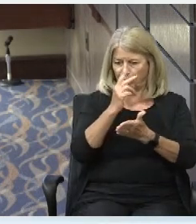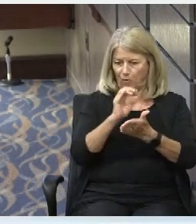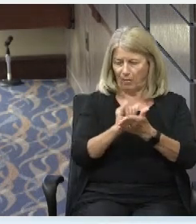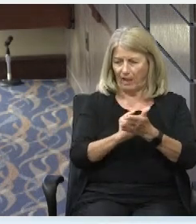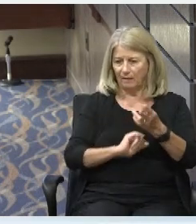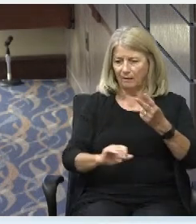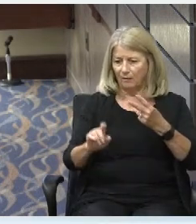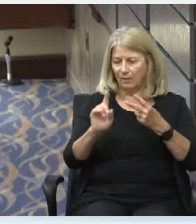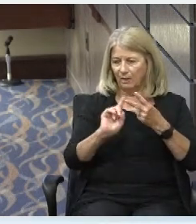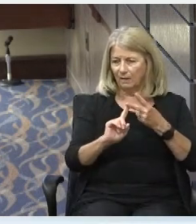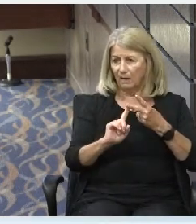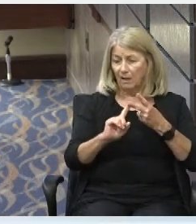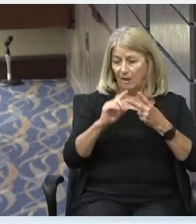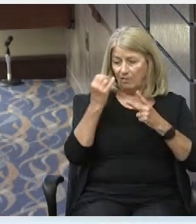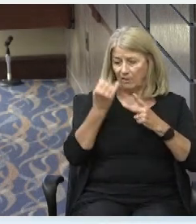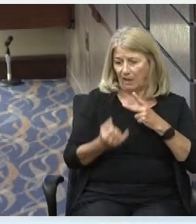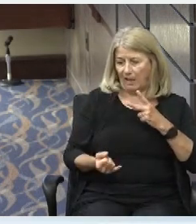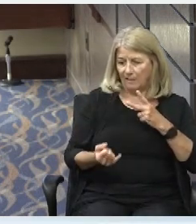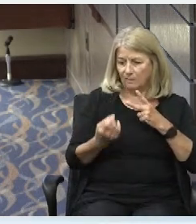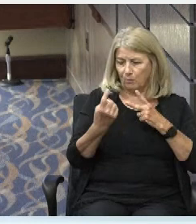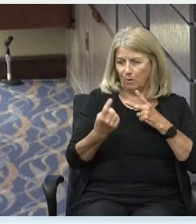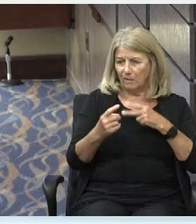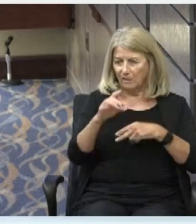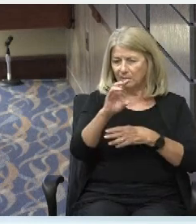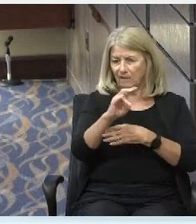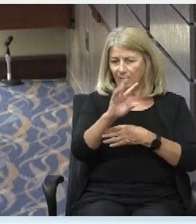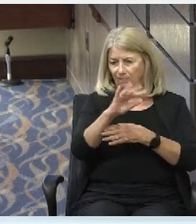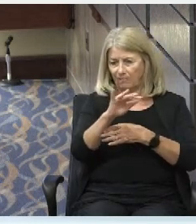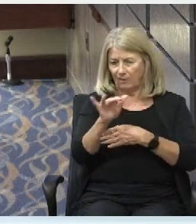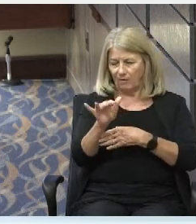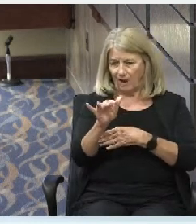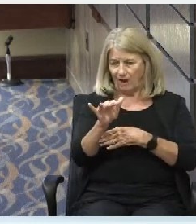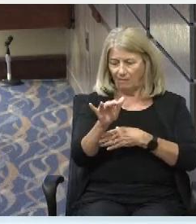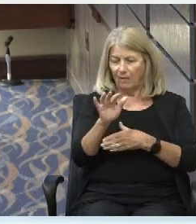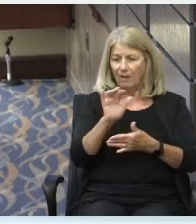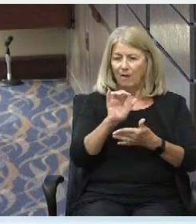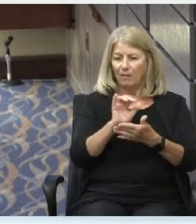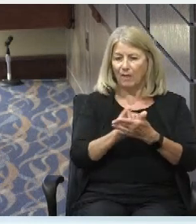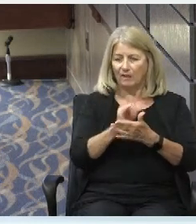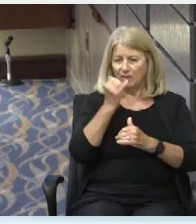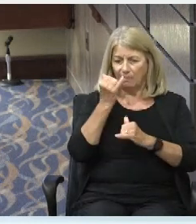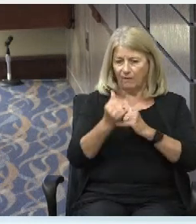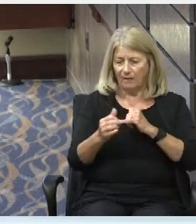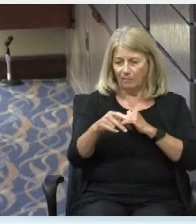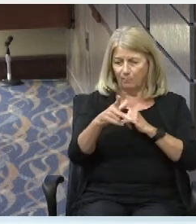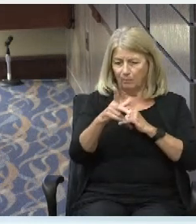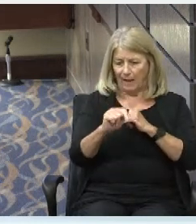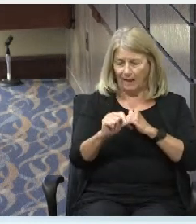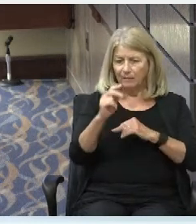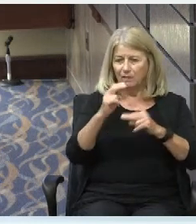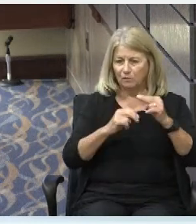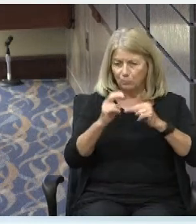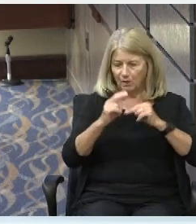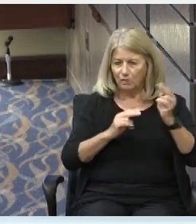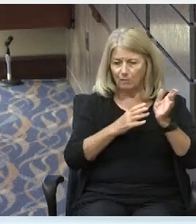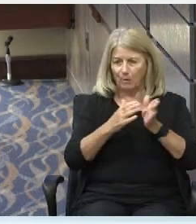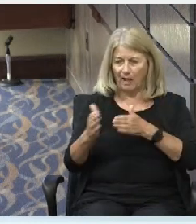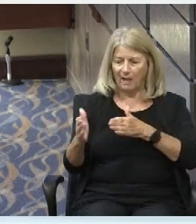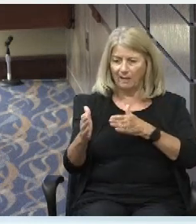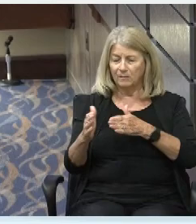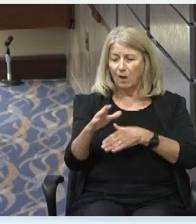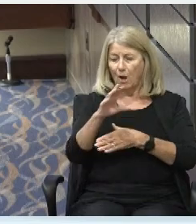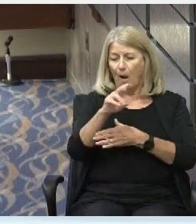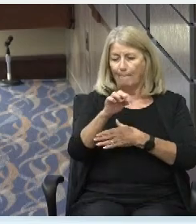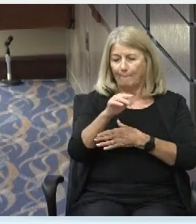And then our last plat, 755, is final plat and construction plans of Park Meadows